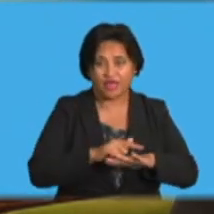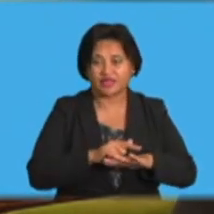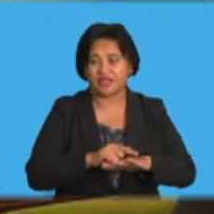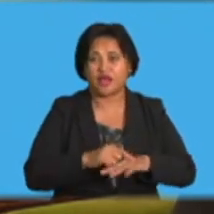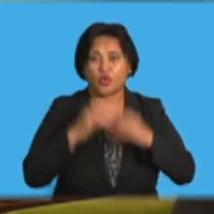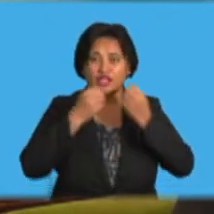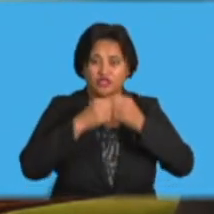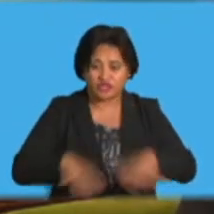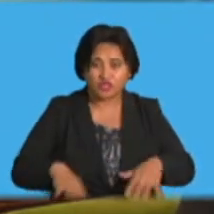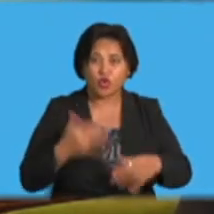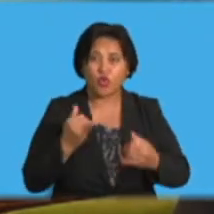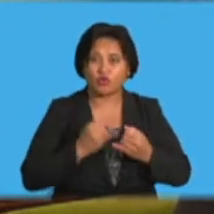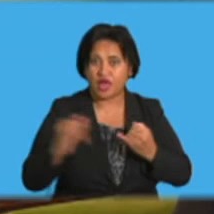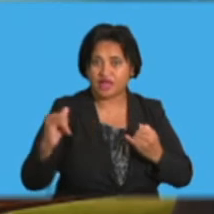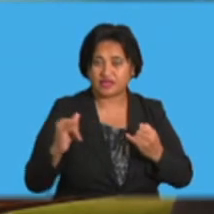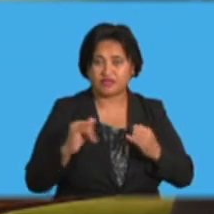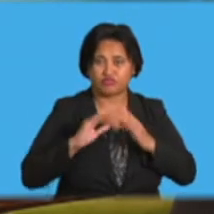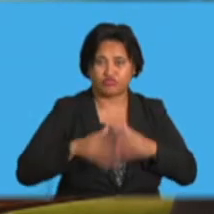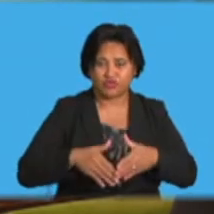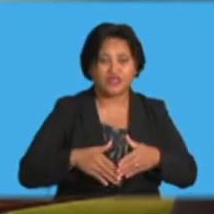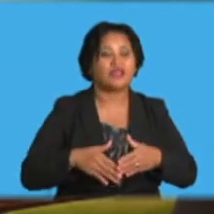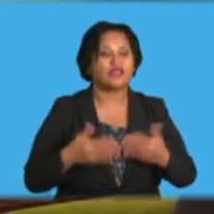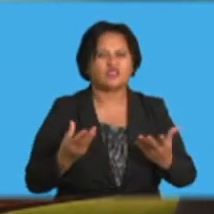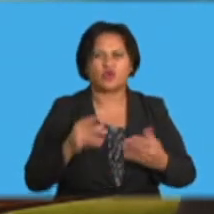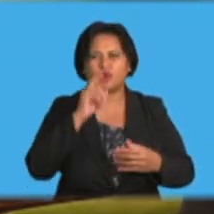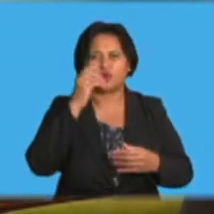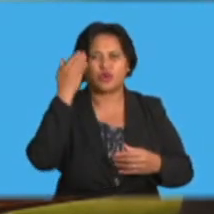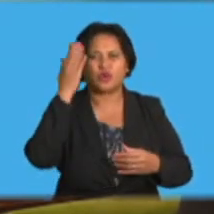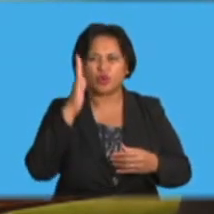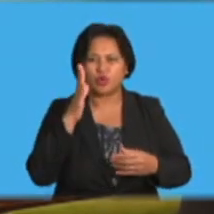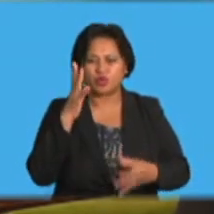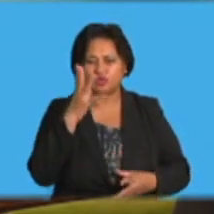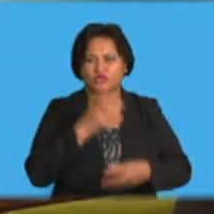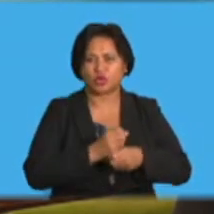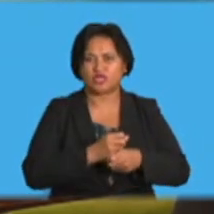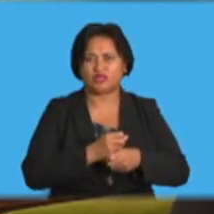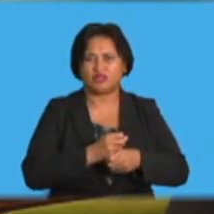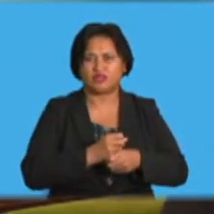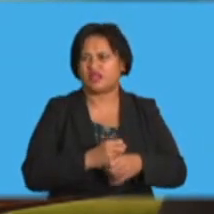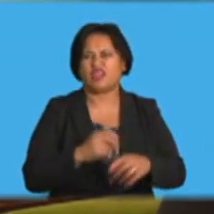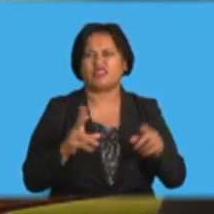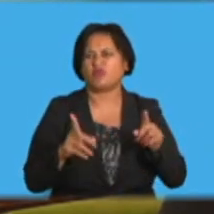or severely damaged, because obviously you cannot give the full amounts because they have Vaka Vanua arrangements, in other words, very temporary